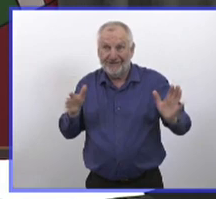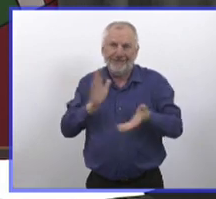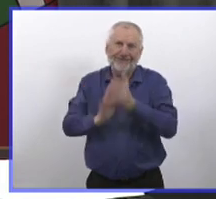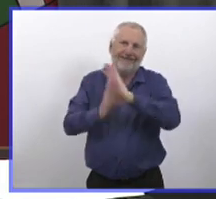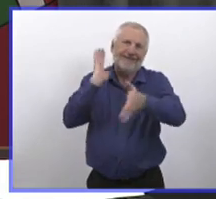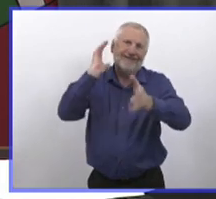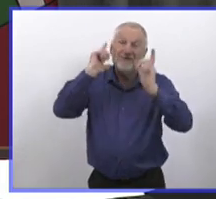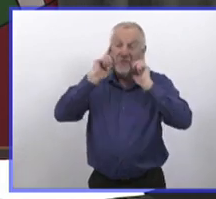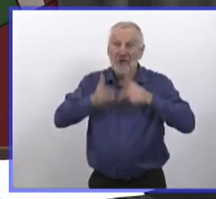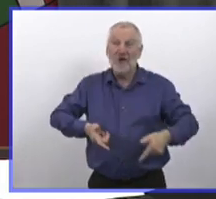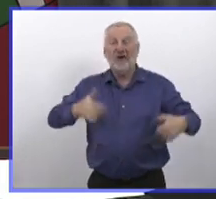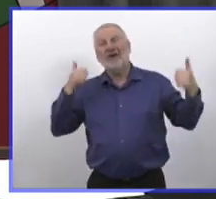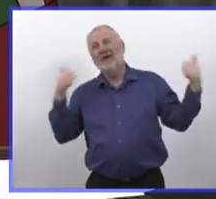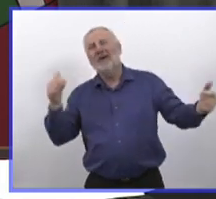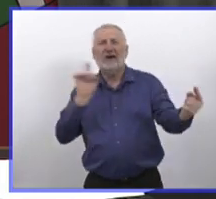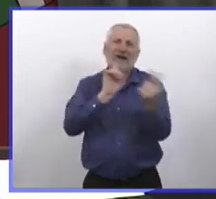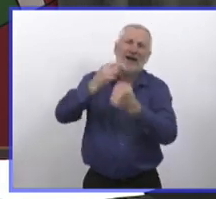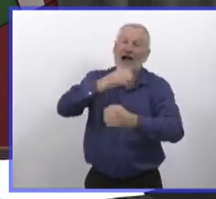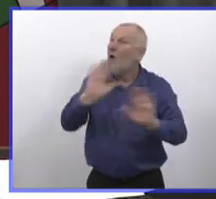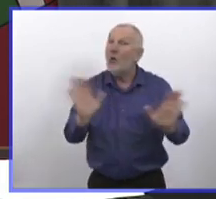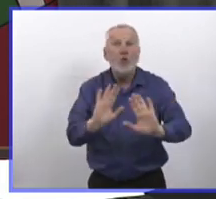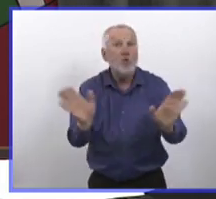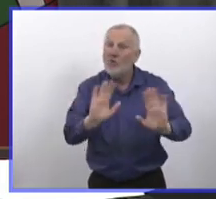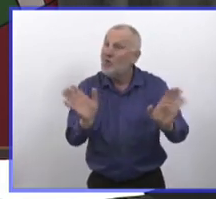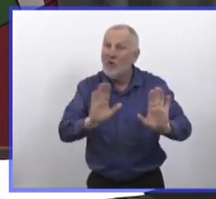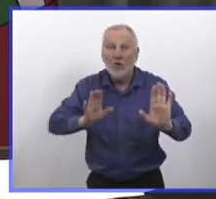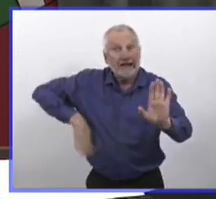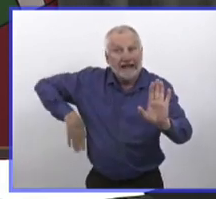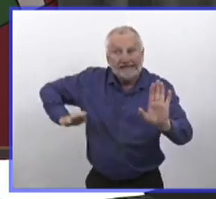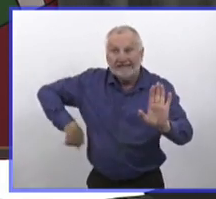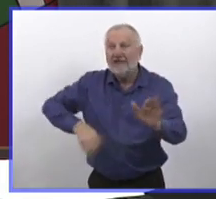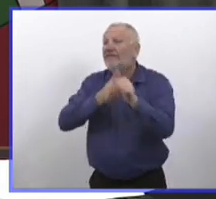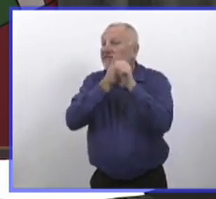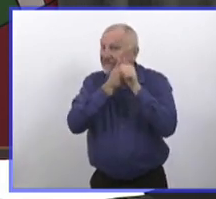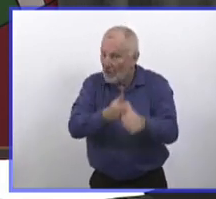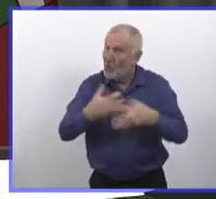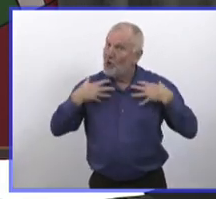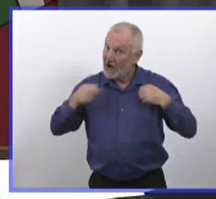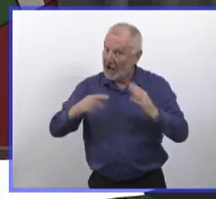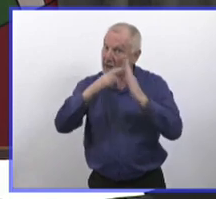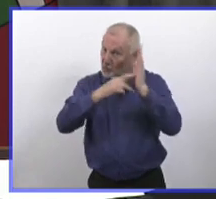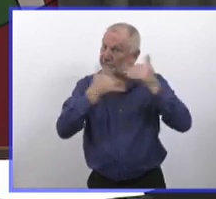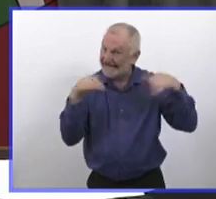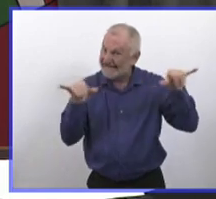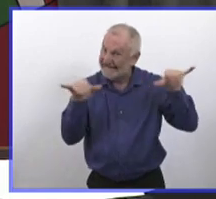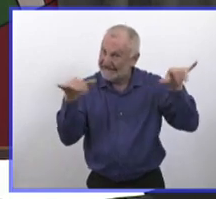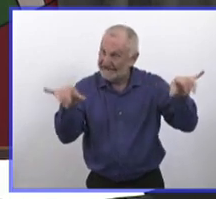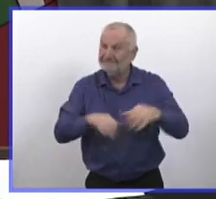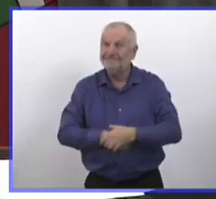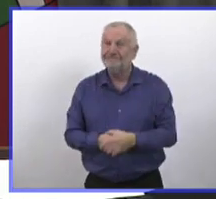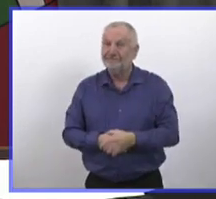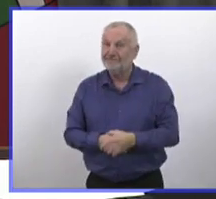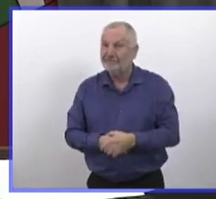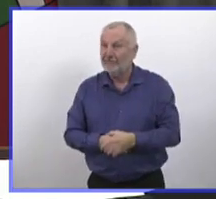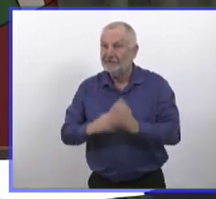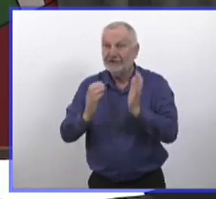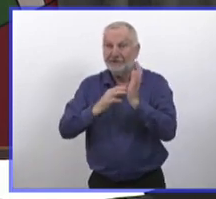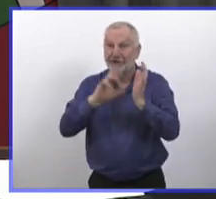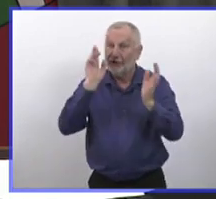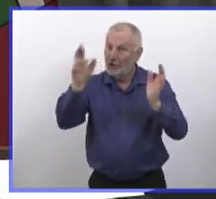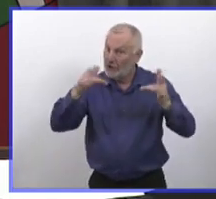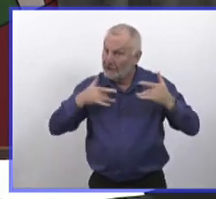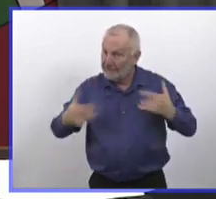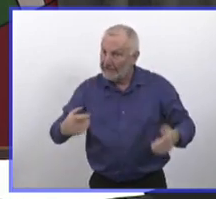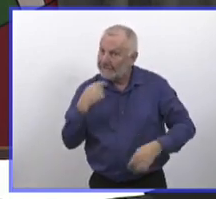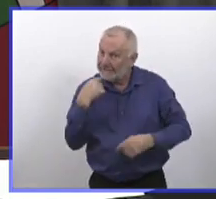mask, social distancing, and staying home when we're sick. As Dr. Rusin would say, we need to follow the fundamentals. And